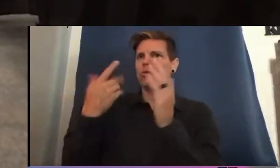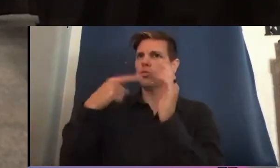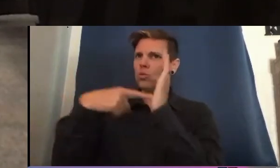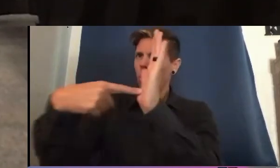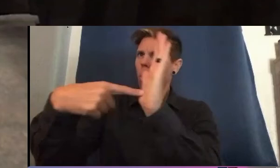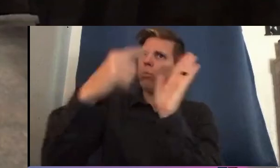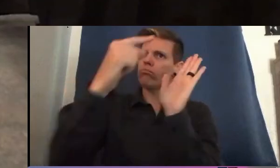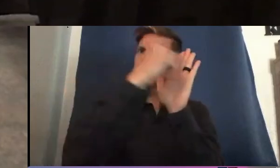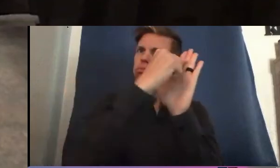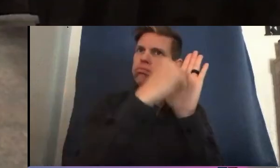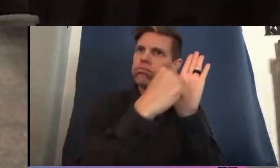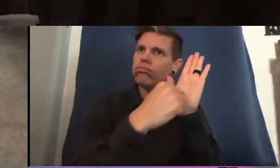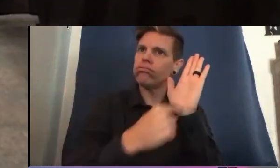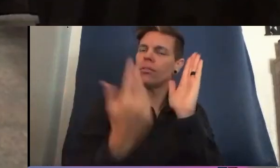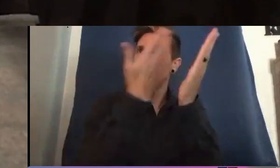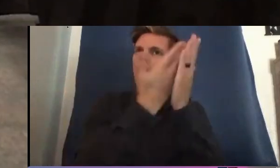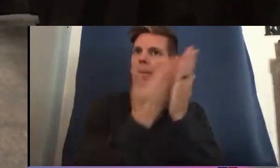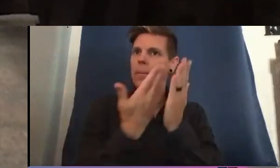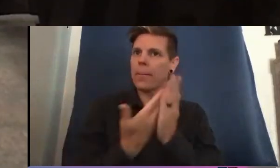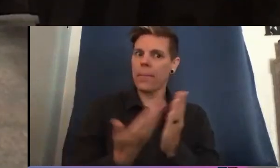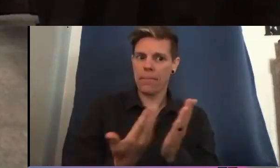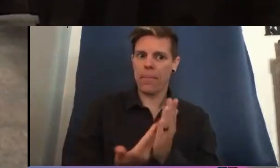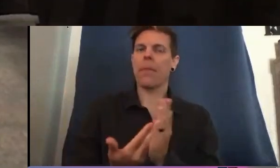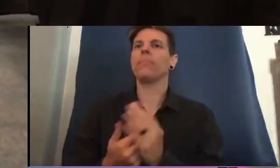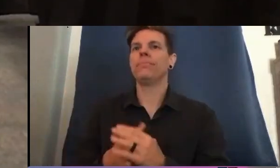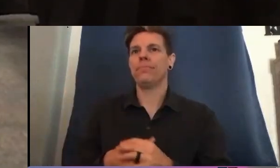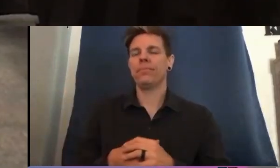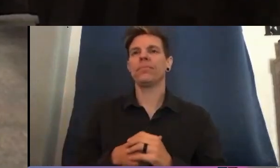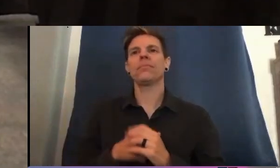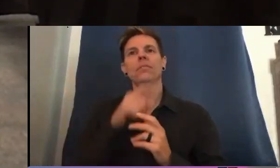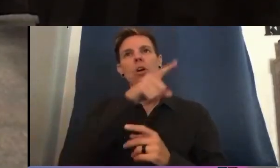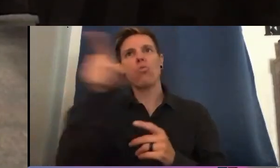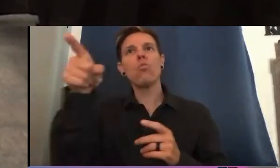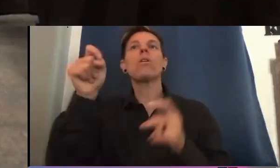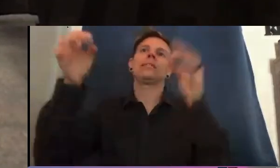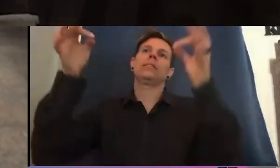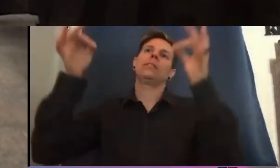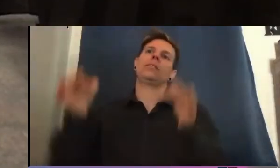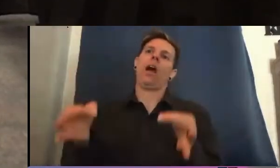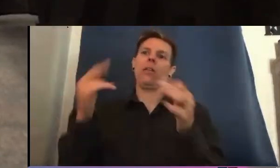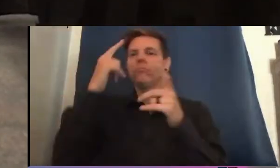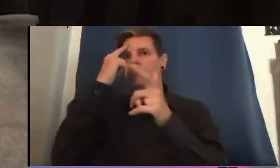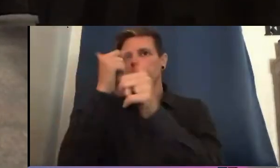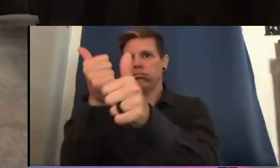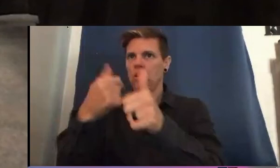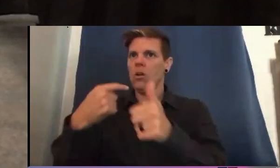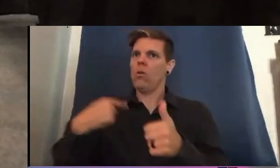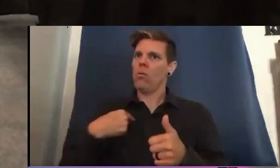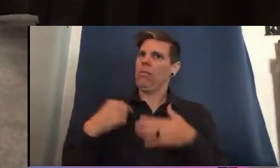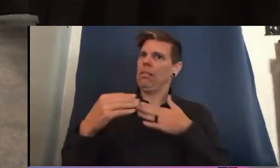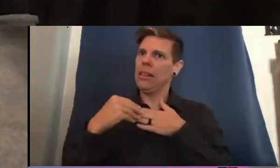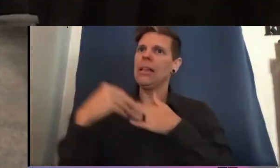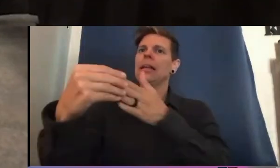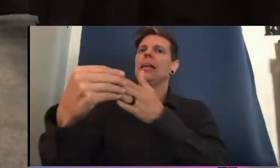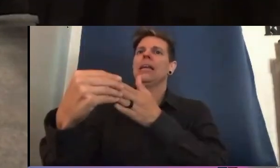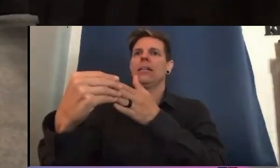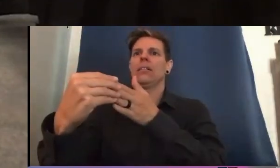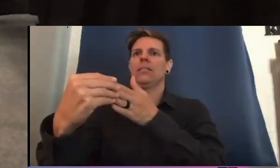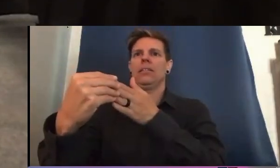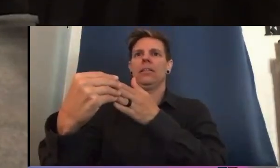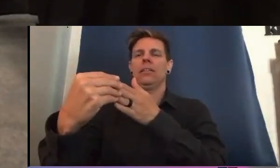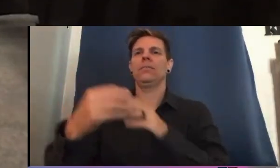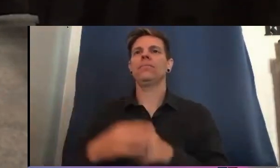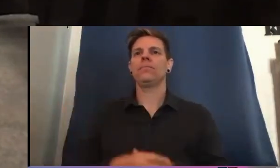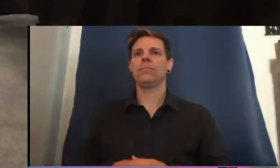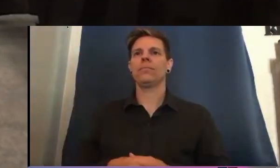make their own educated decisions. Empowering people to lead healthy lives free of comorbidities is what public health should be